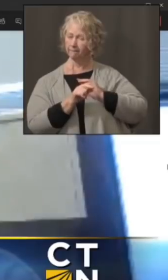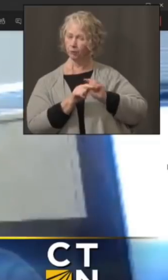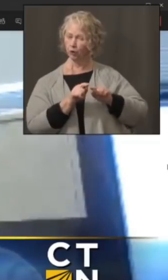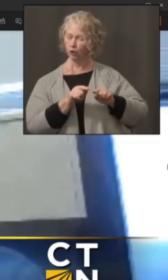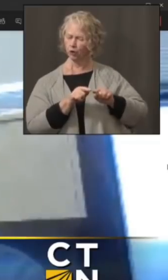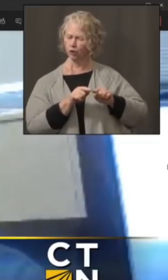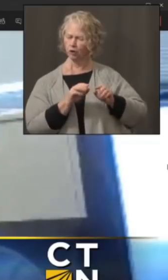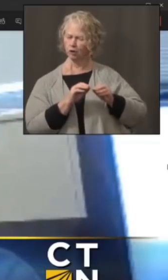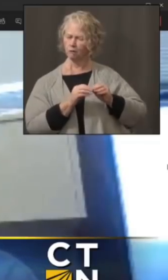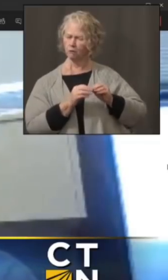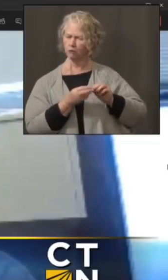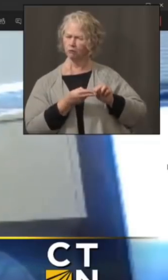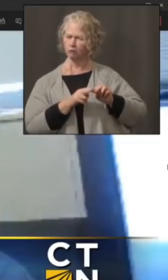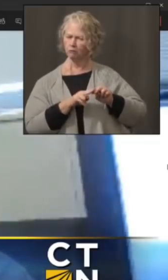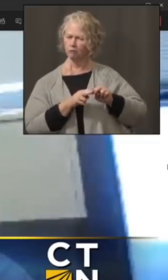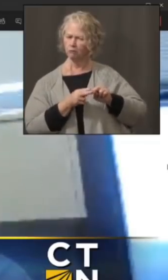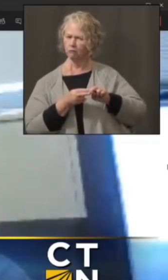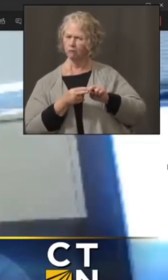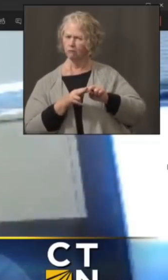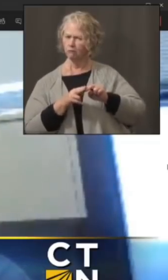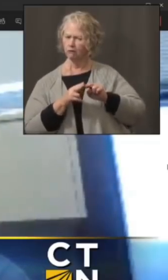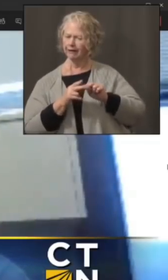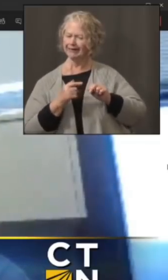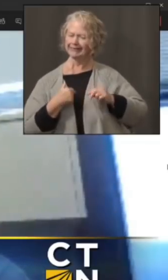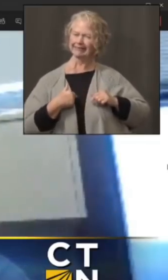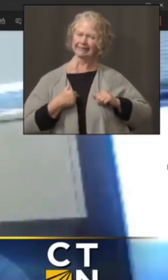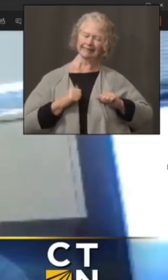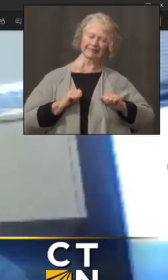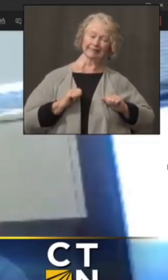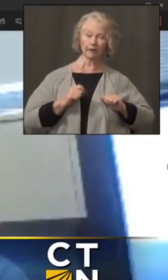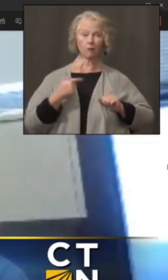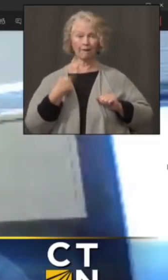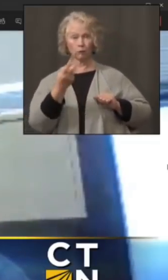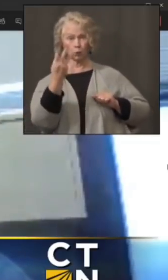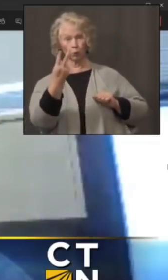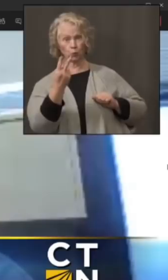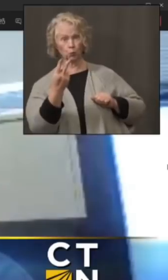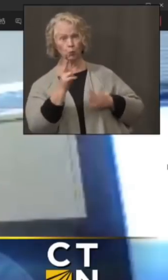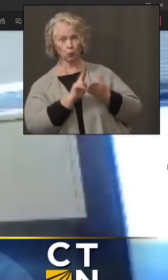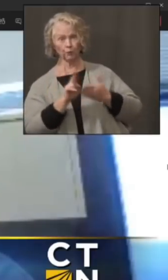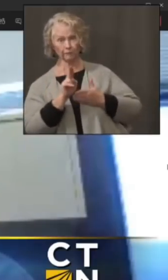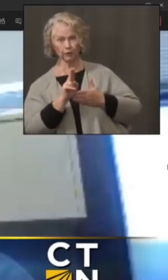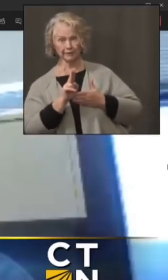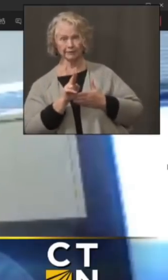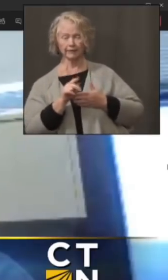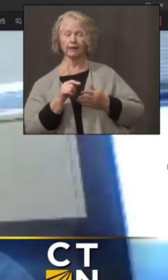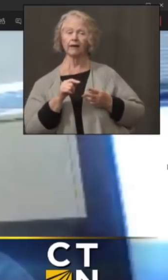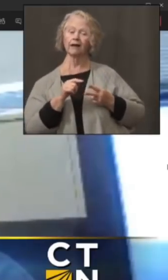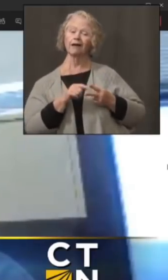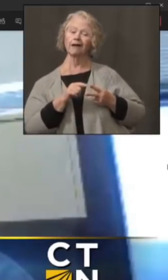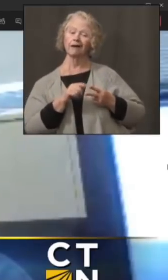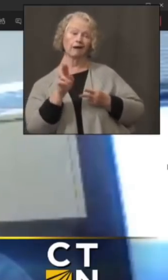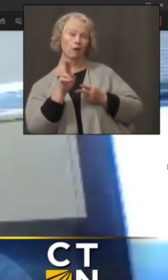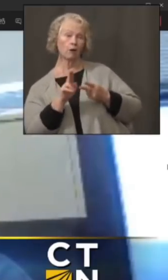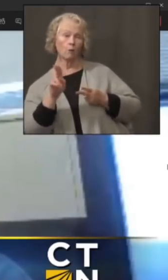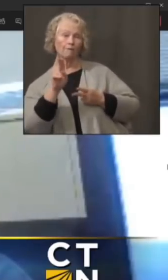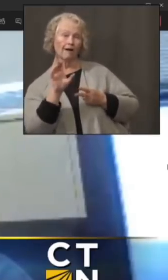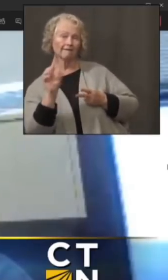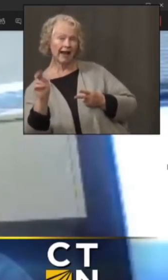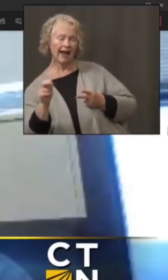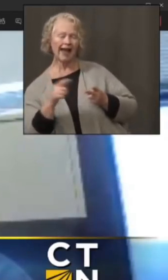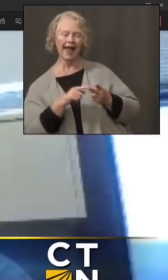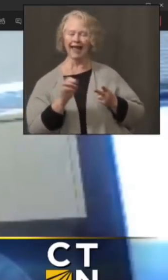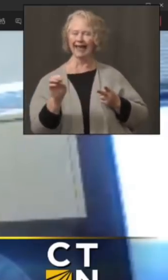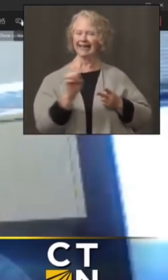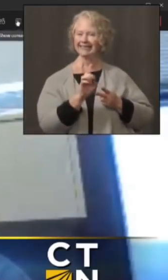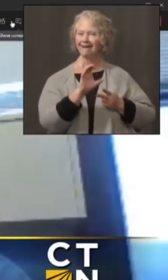when we were very attentive, because the two universities, we serve UConn and Eastern Connecticut State University with a lot